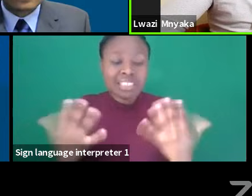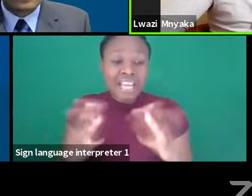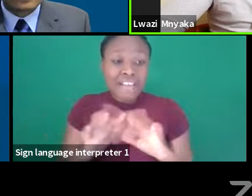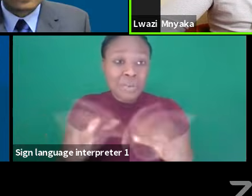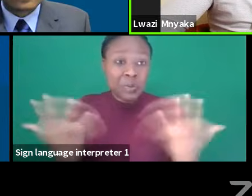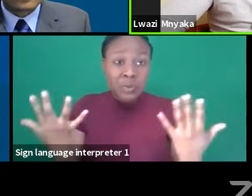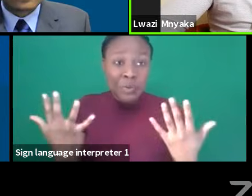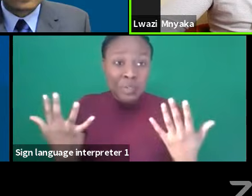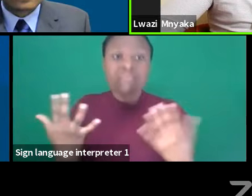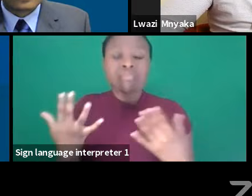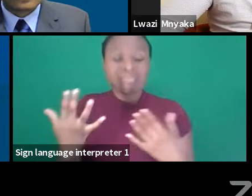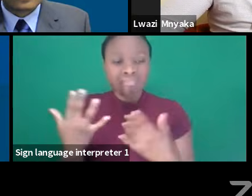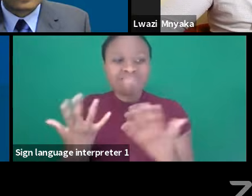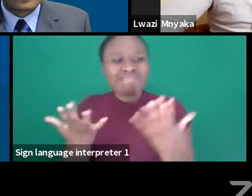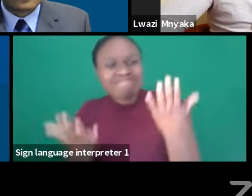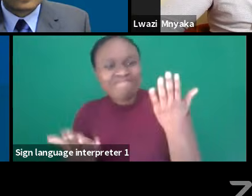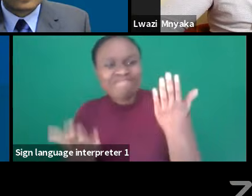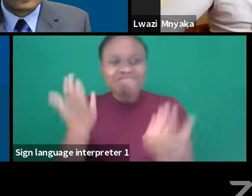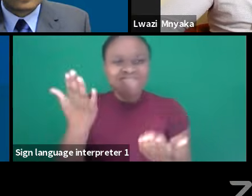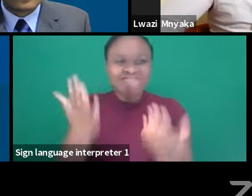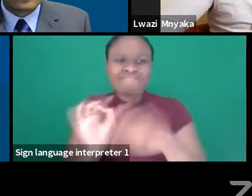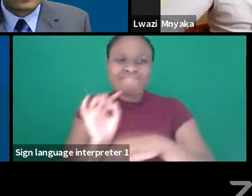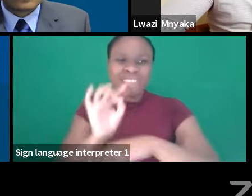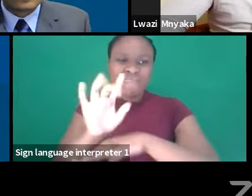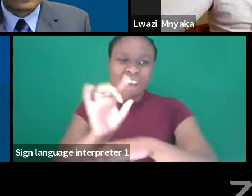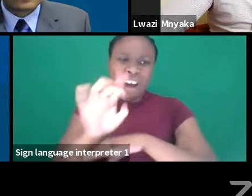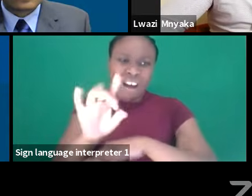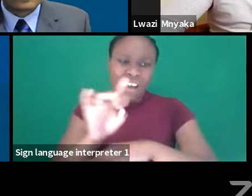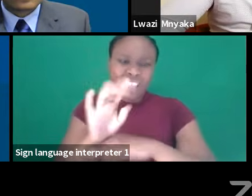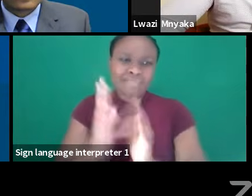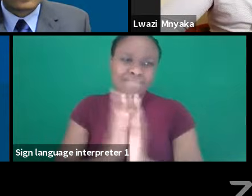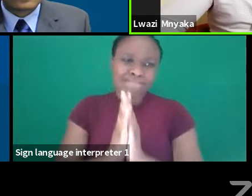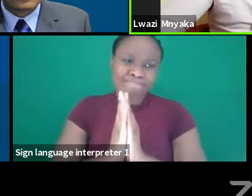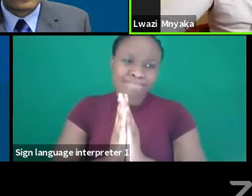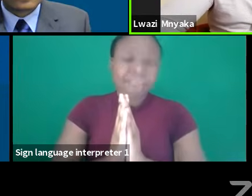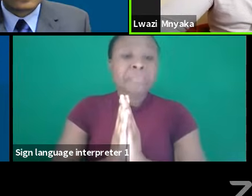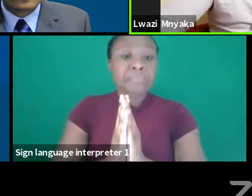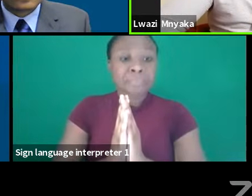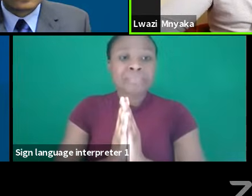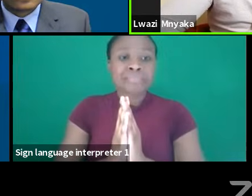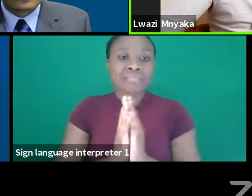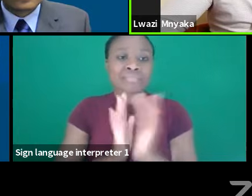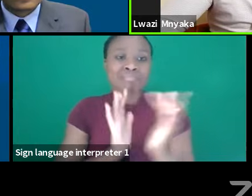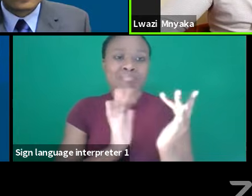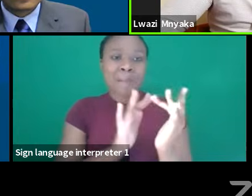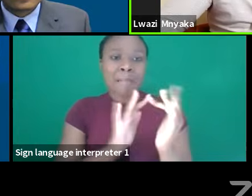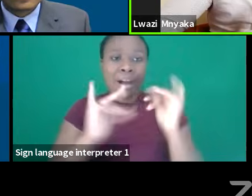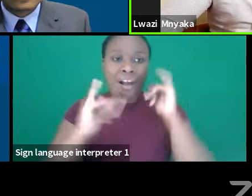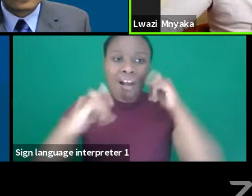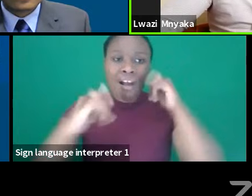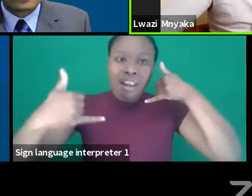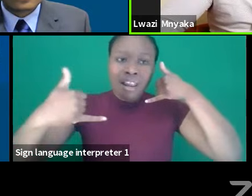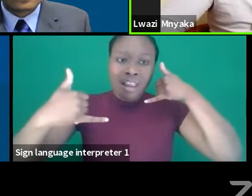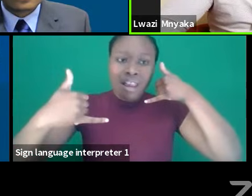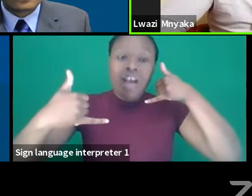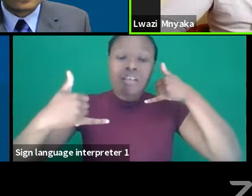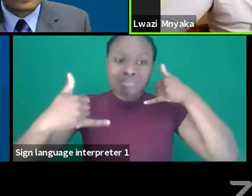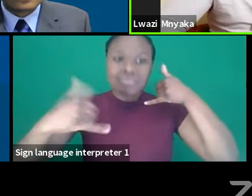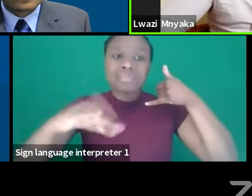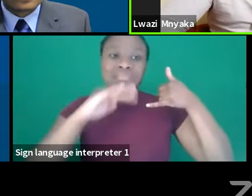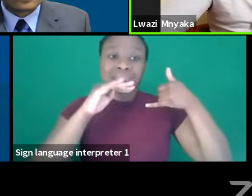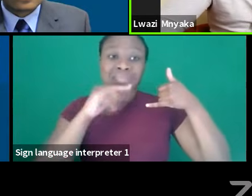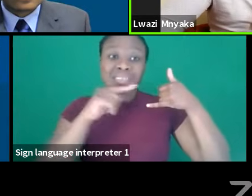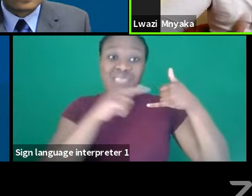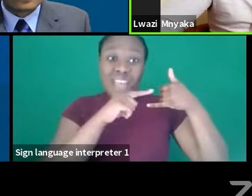perhaps what we would normally suggest is that you contact the call center. You can request a call back and they can contact you